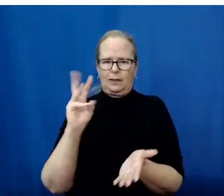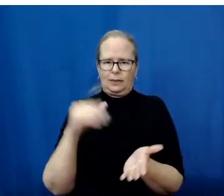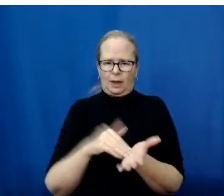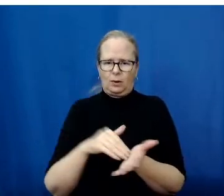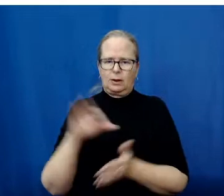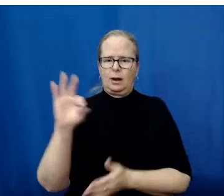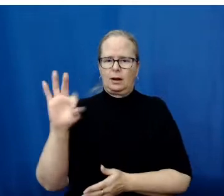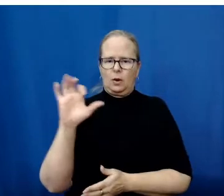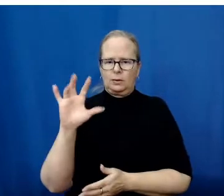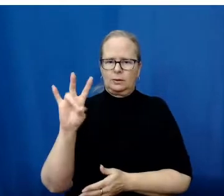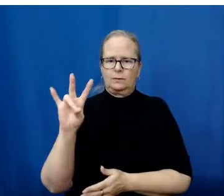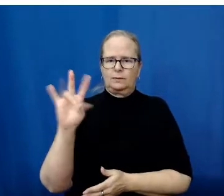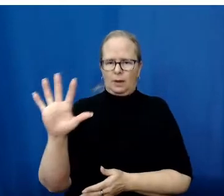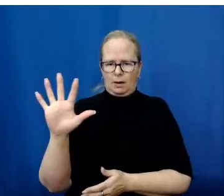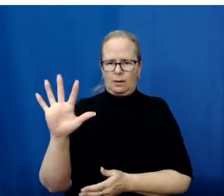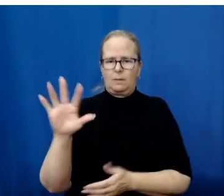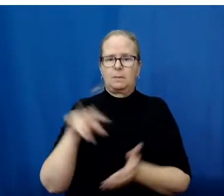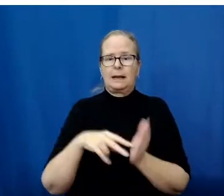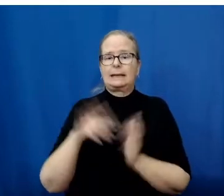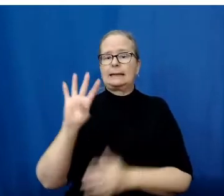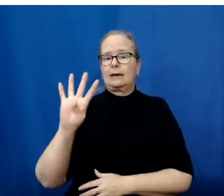week's